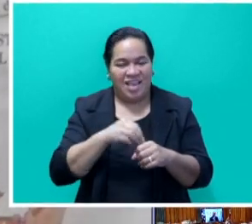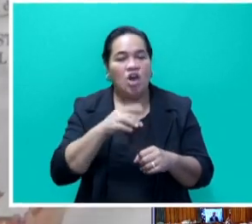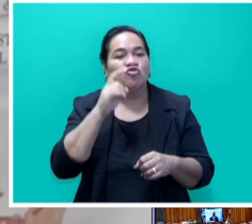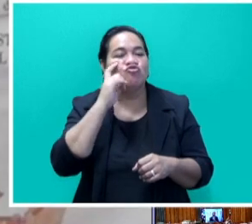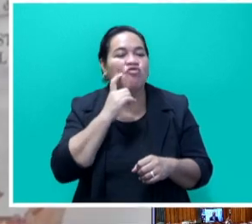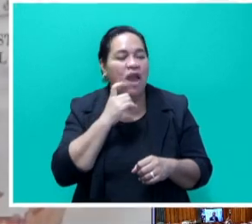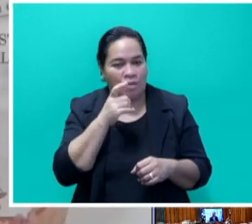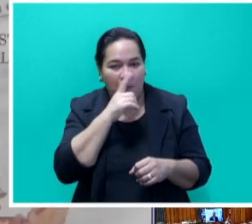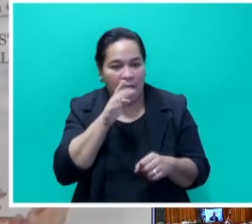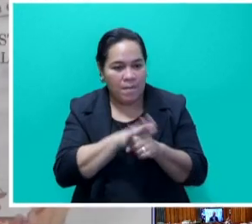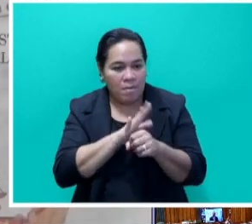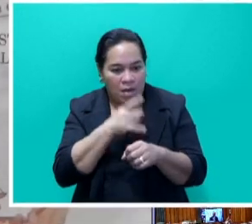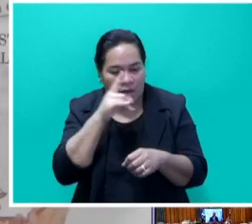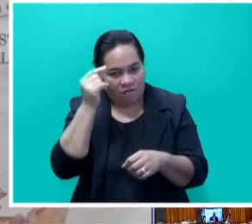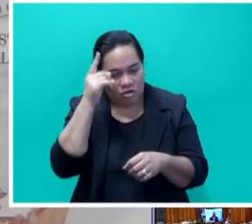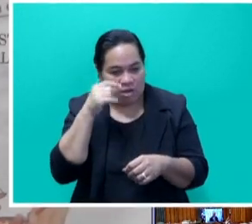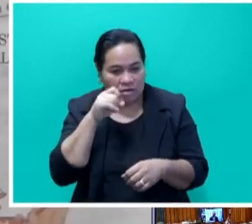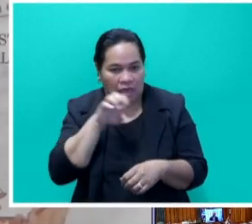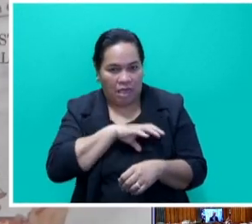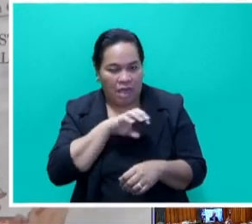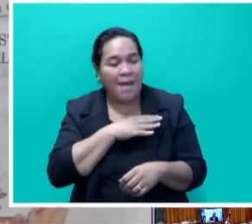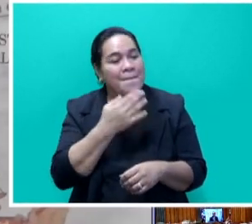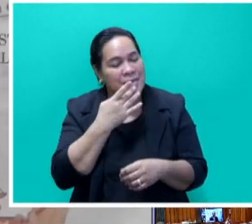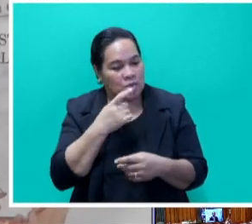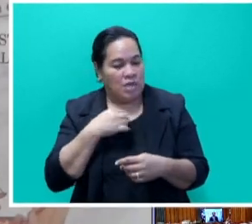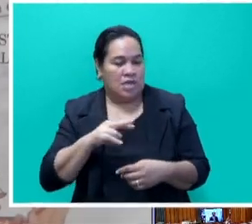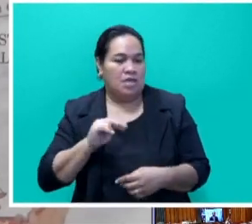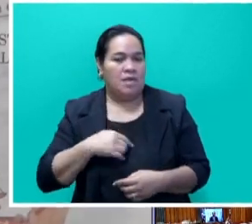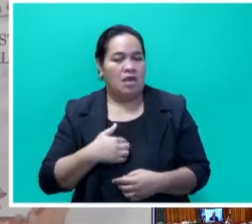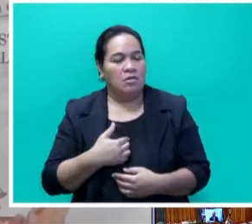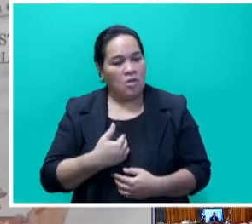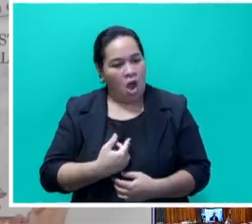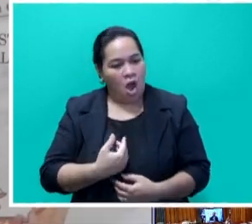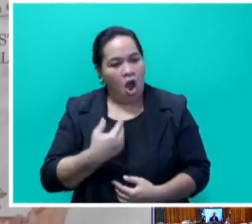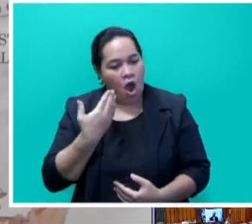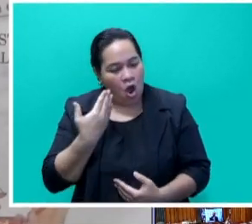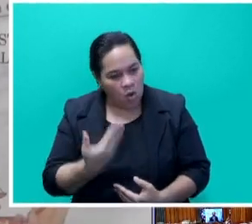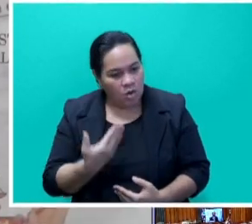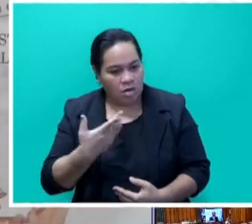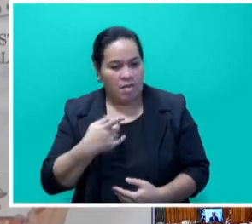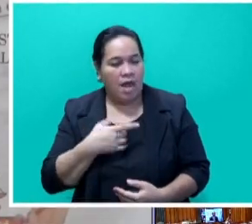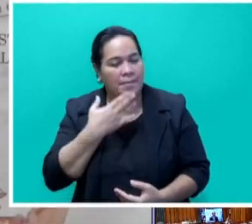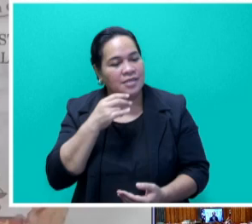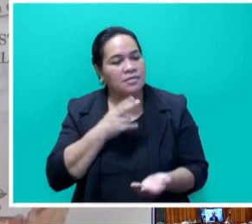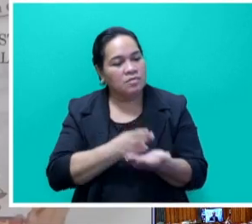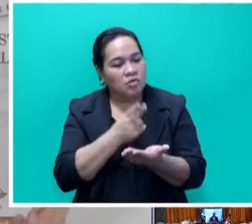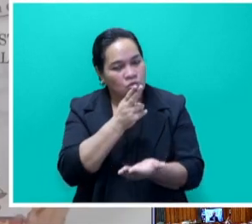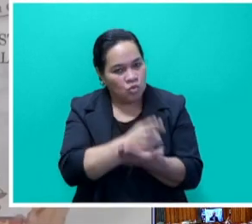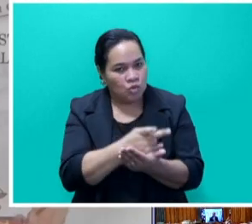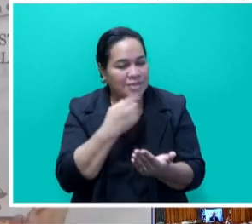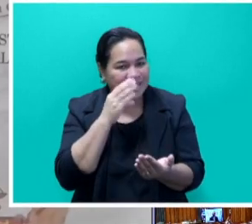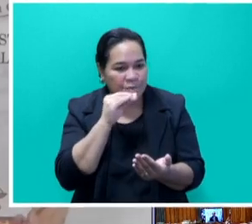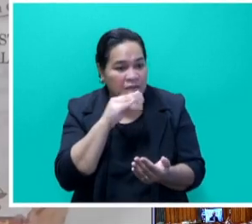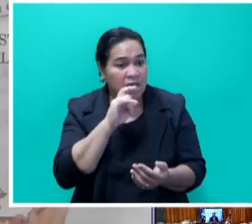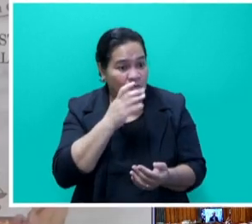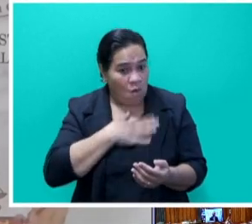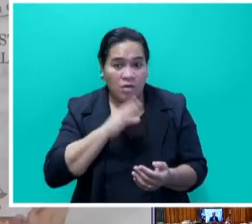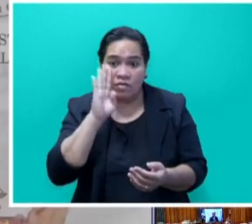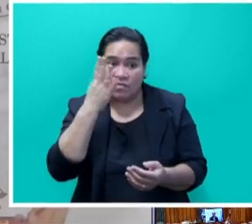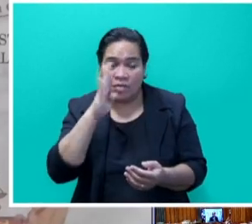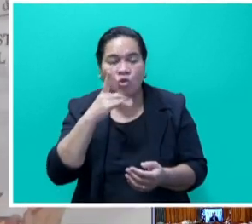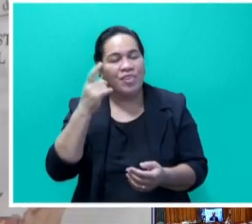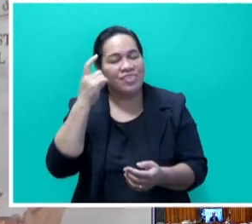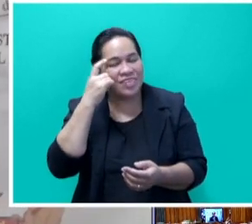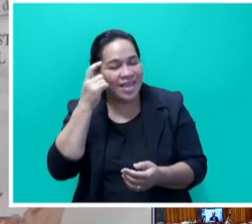population. Honorable members, let us be honorable. Let us speak truth at all times. Be factual. Before we say anything on social media, think